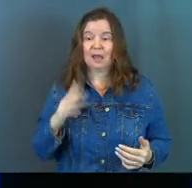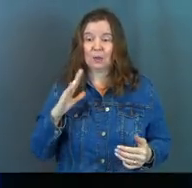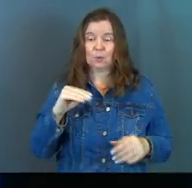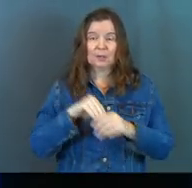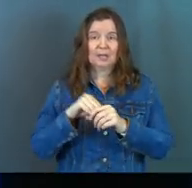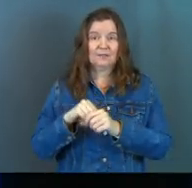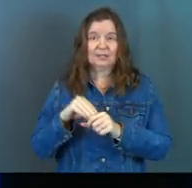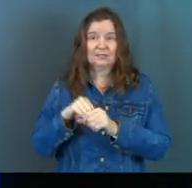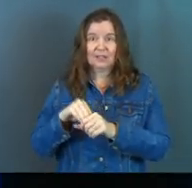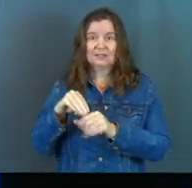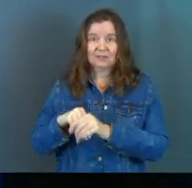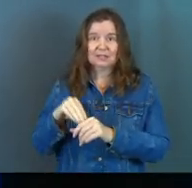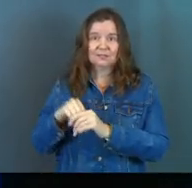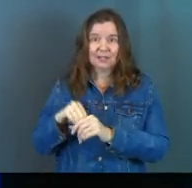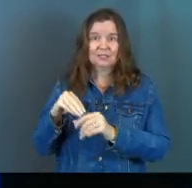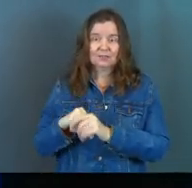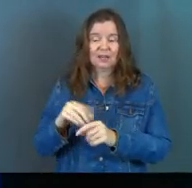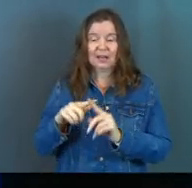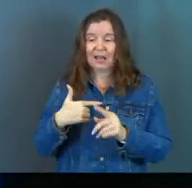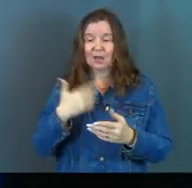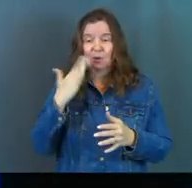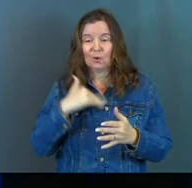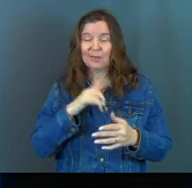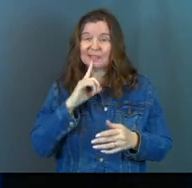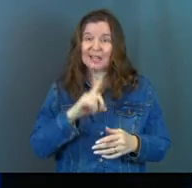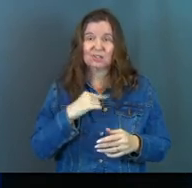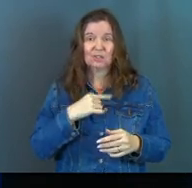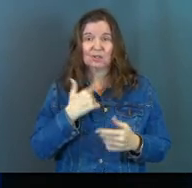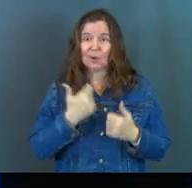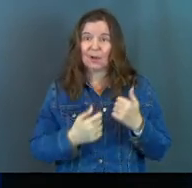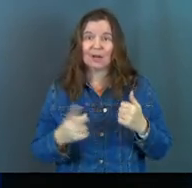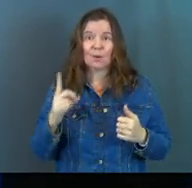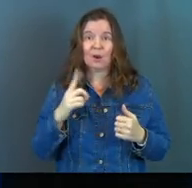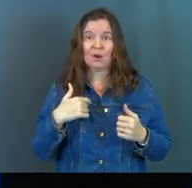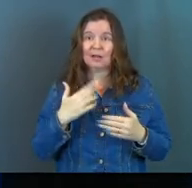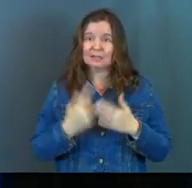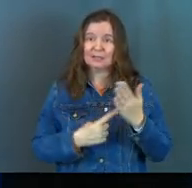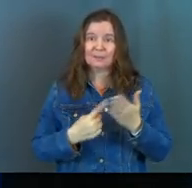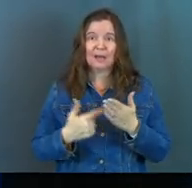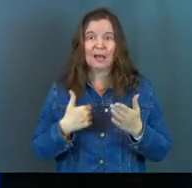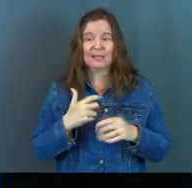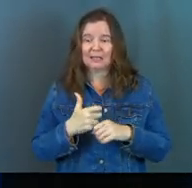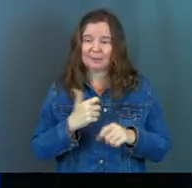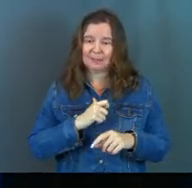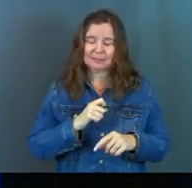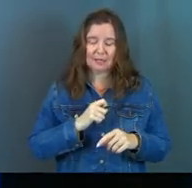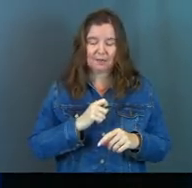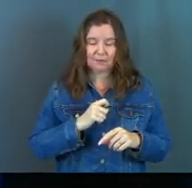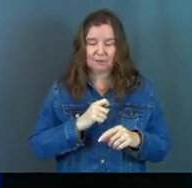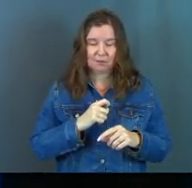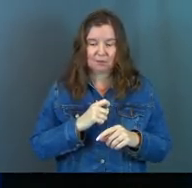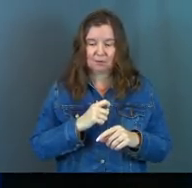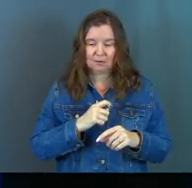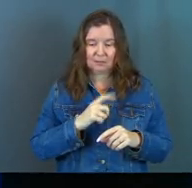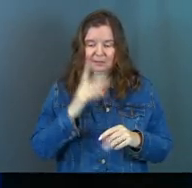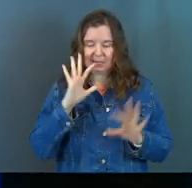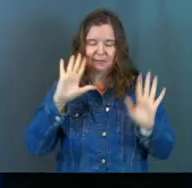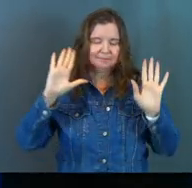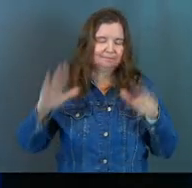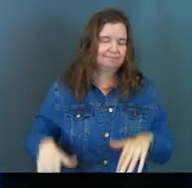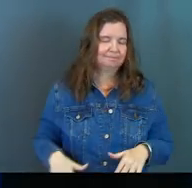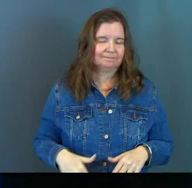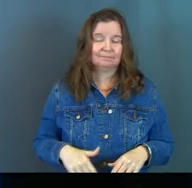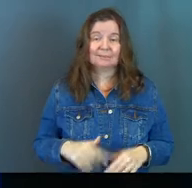going to invest in you, and I don't know that it's actually going to go anywhere. And sometimes I can get myself talked right out of a healthy